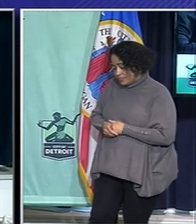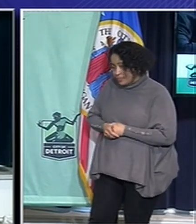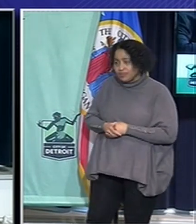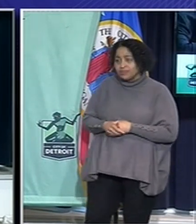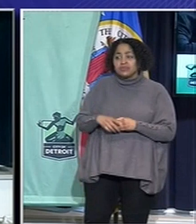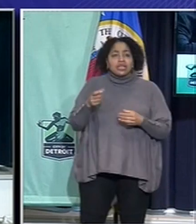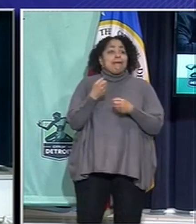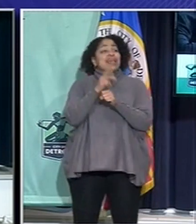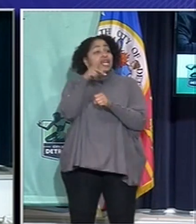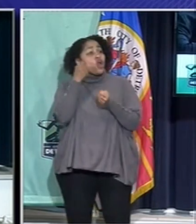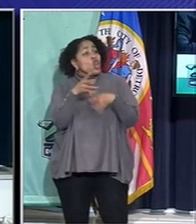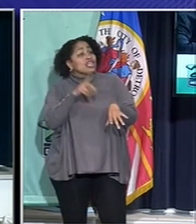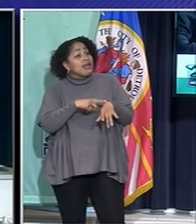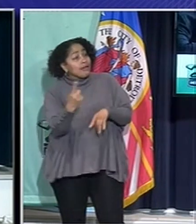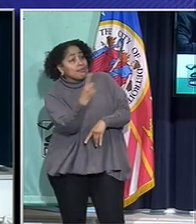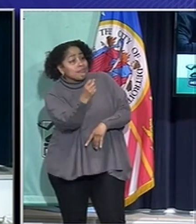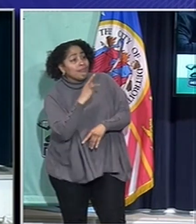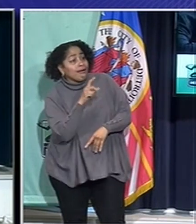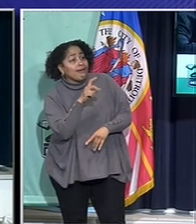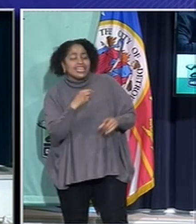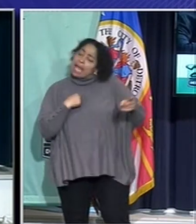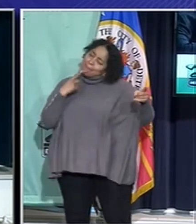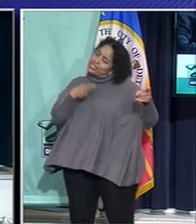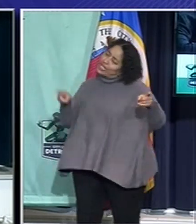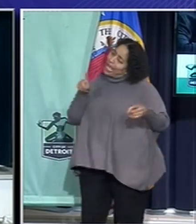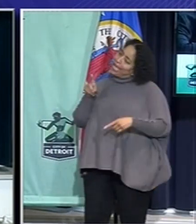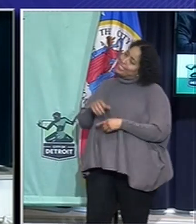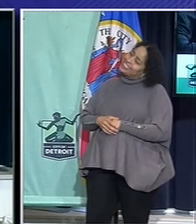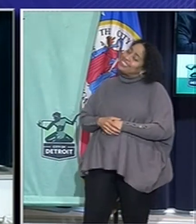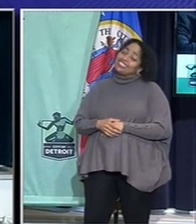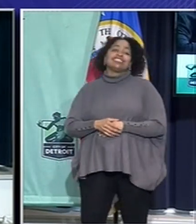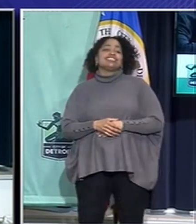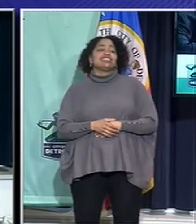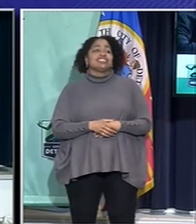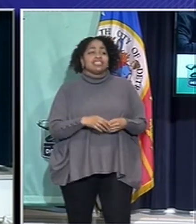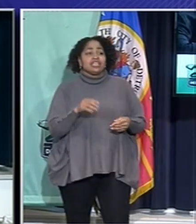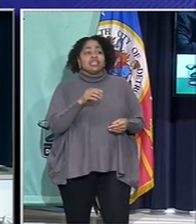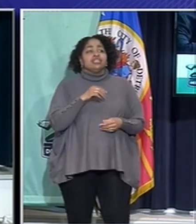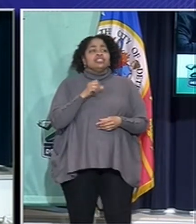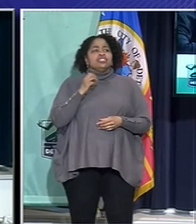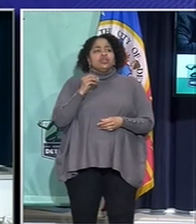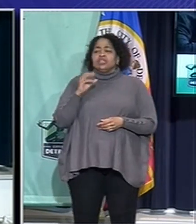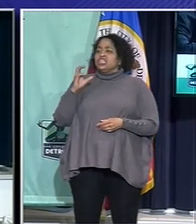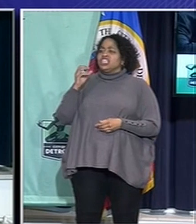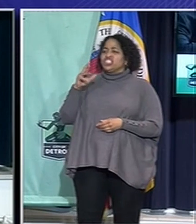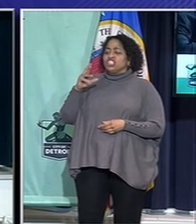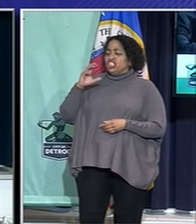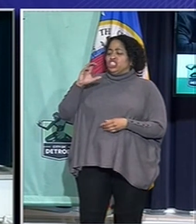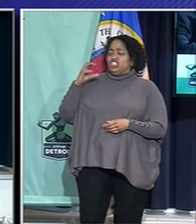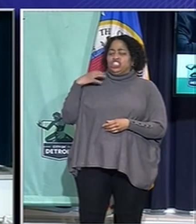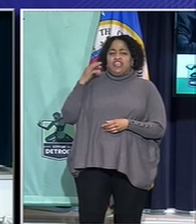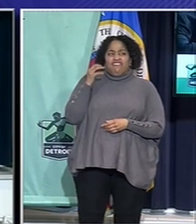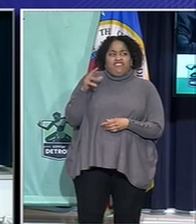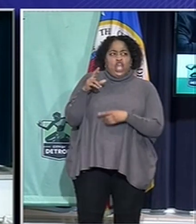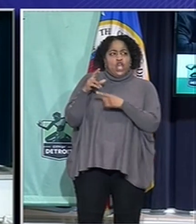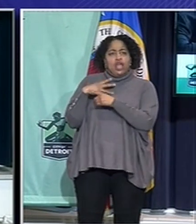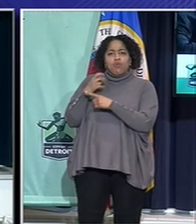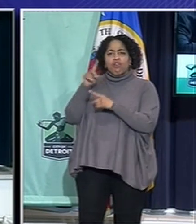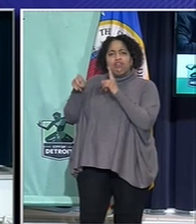Making up for lost time. I missed you guys. ML Elric, Detroit Free Press. Chief Fair, I had a question for you regarding testing